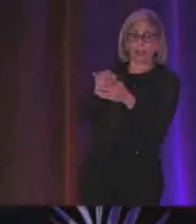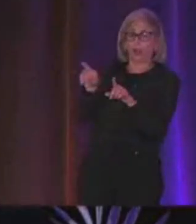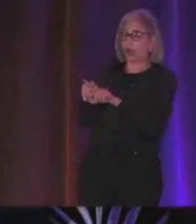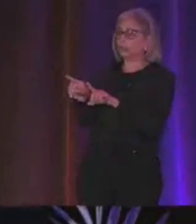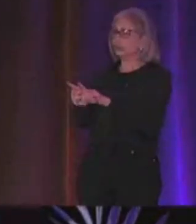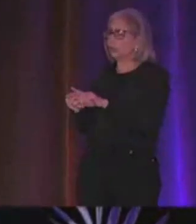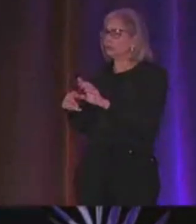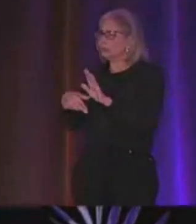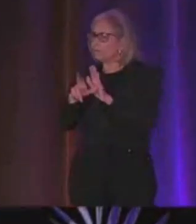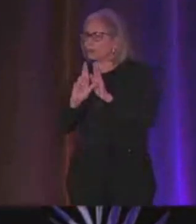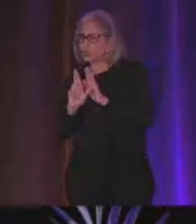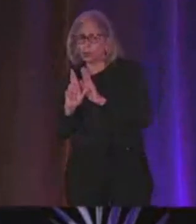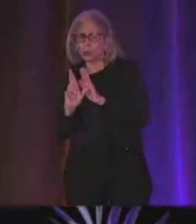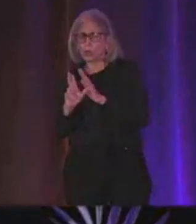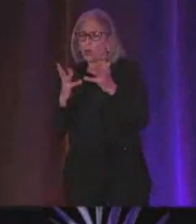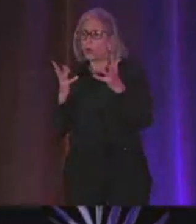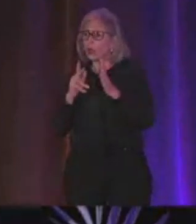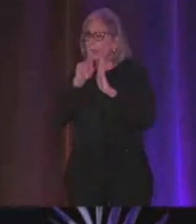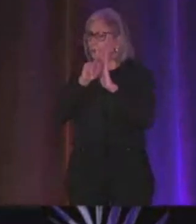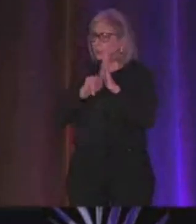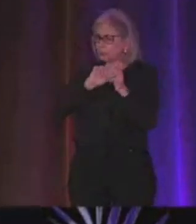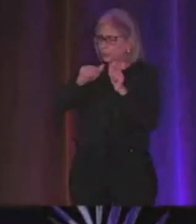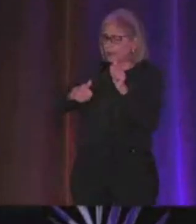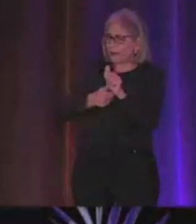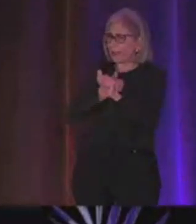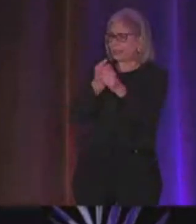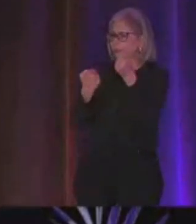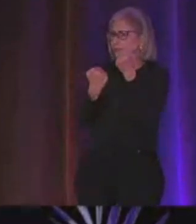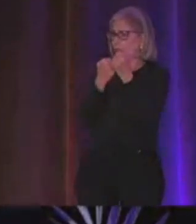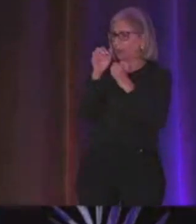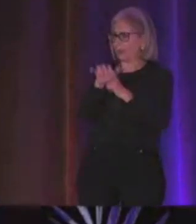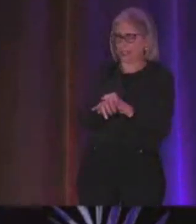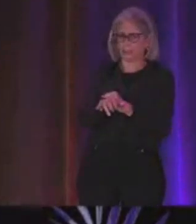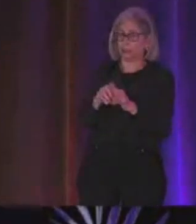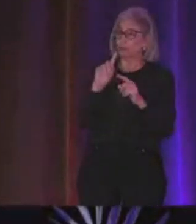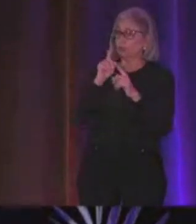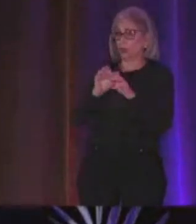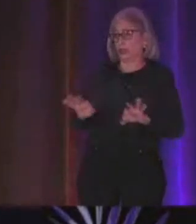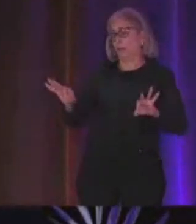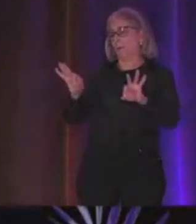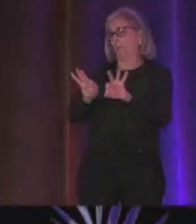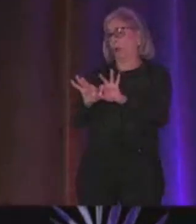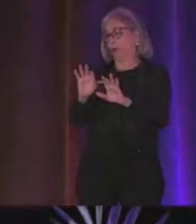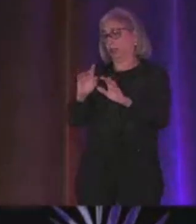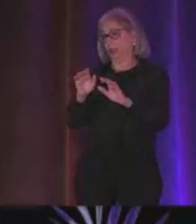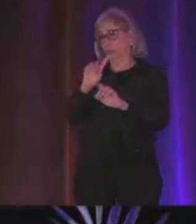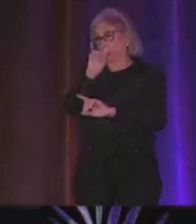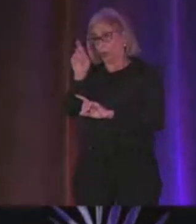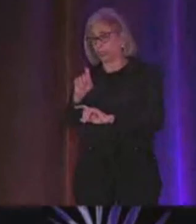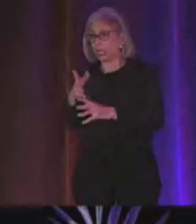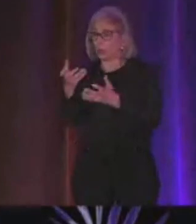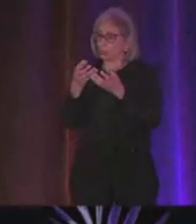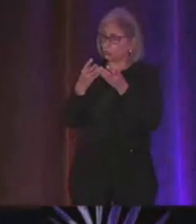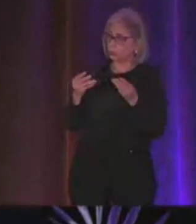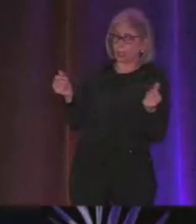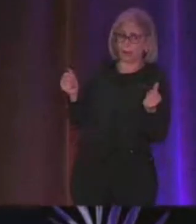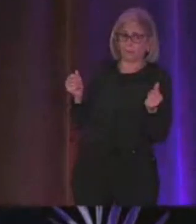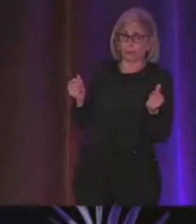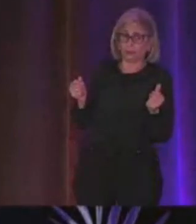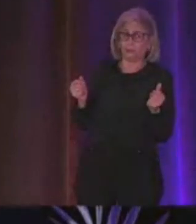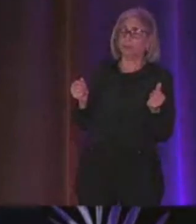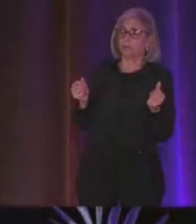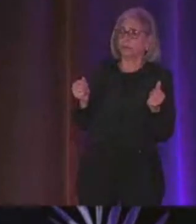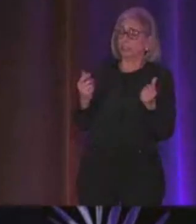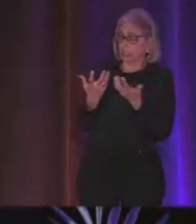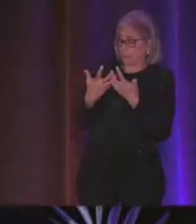what are the principles behind it. So the very important and the crucial question next I want to solve is, can we really develop